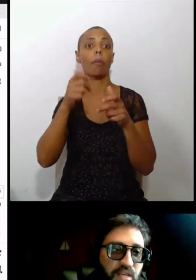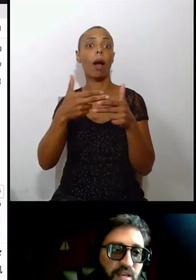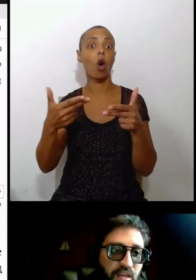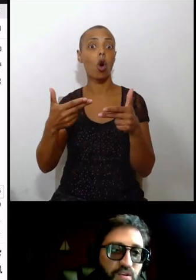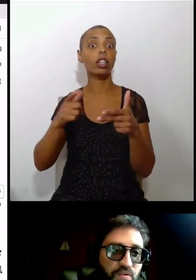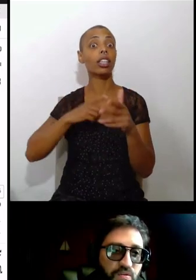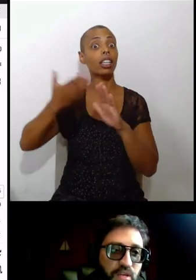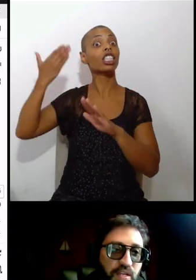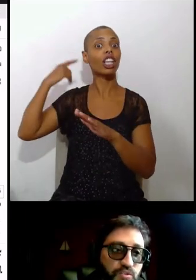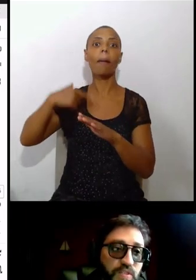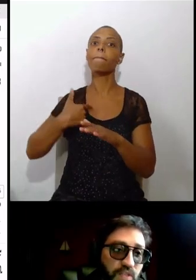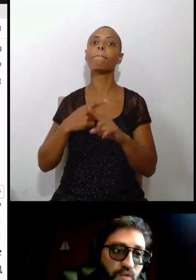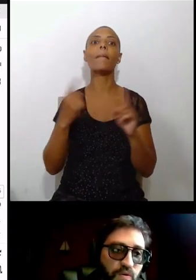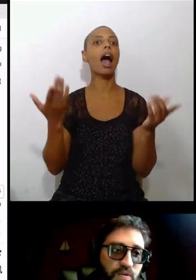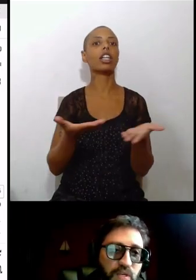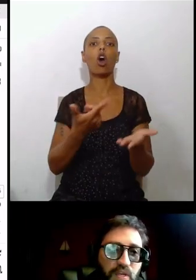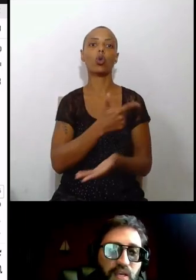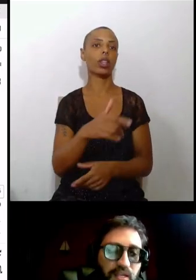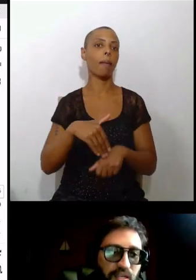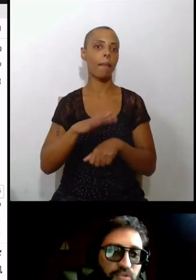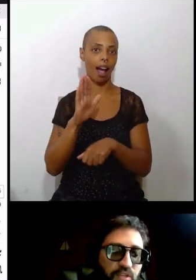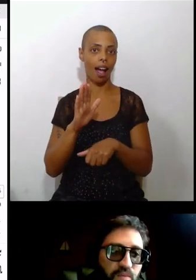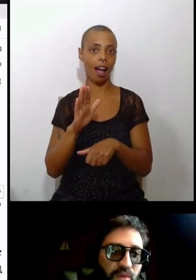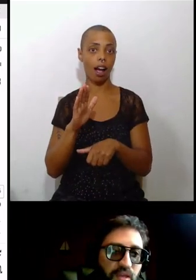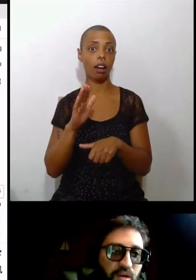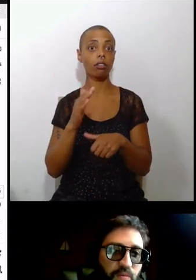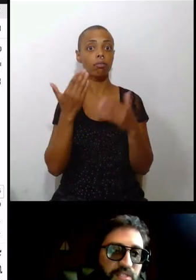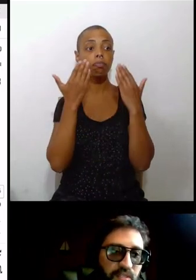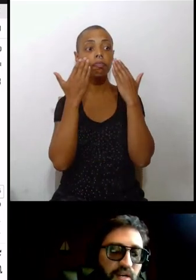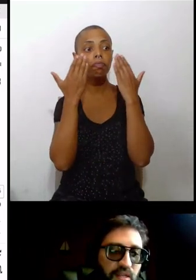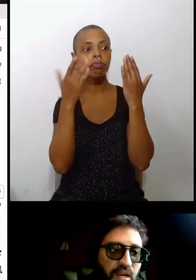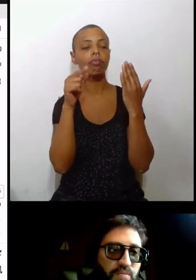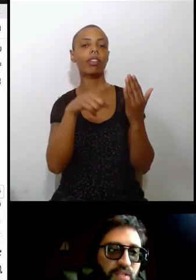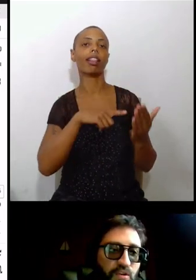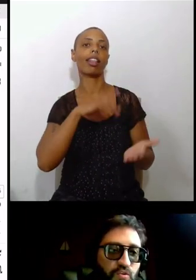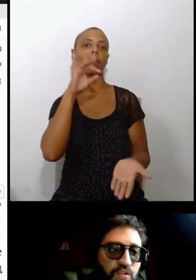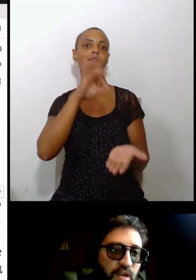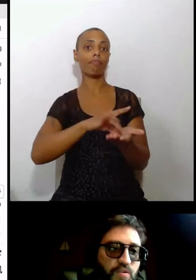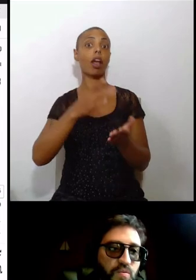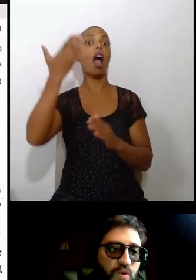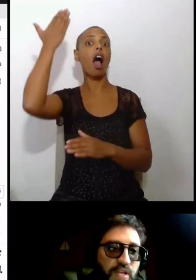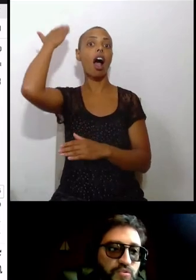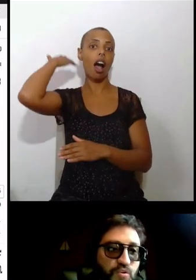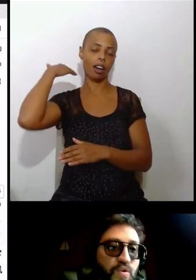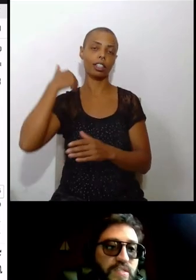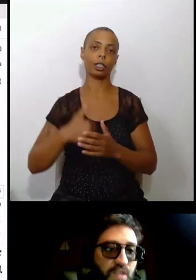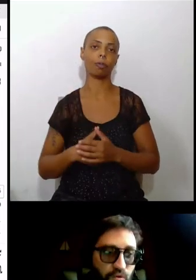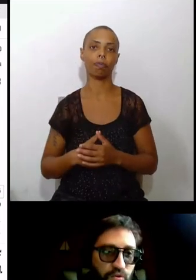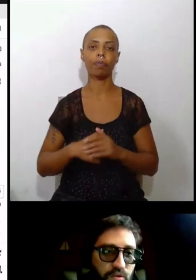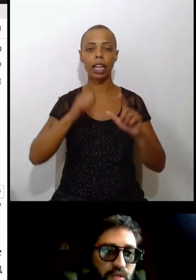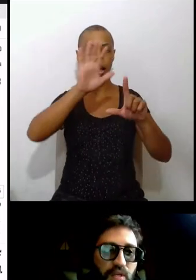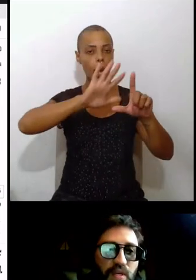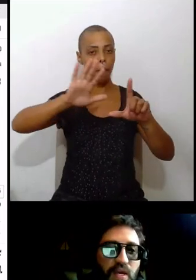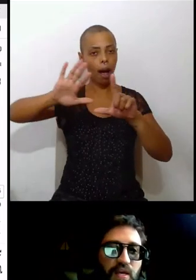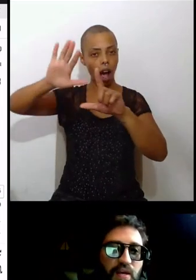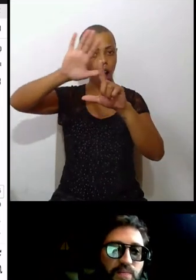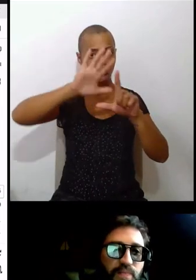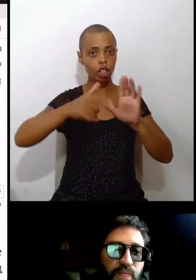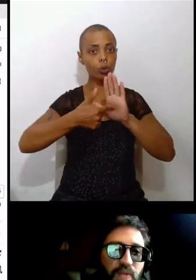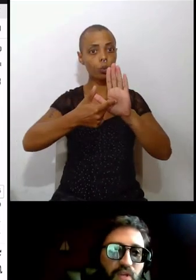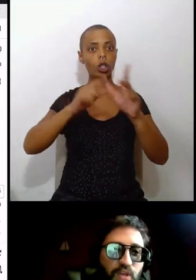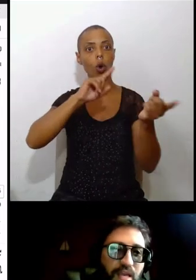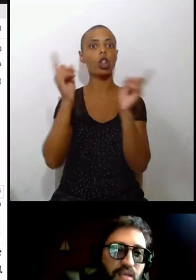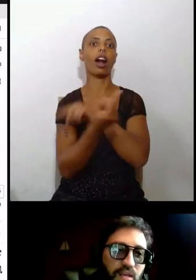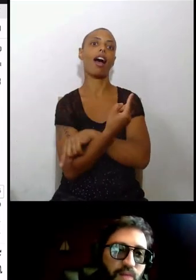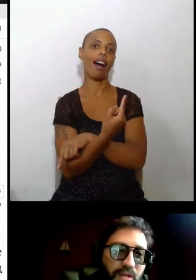they are a testimony of things that no longer exist but they are evidence of things that existed in the past